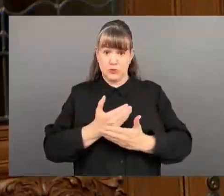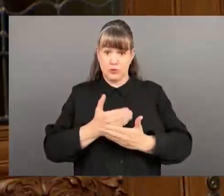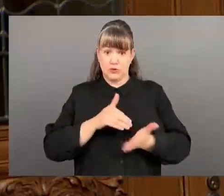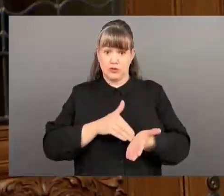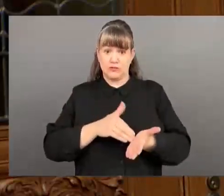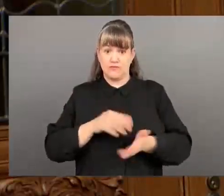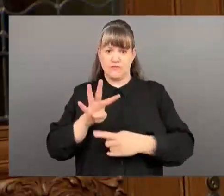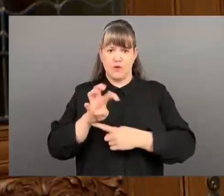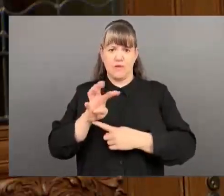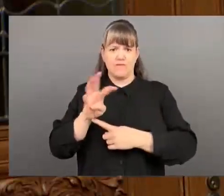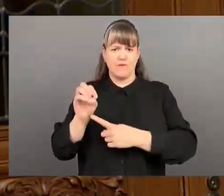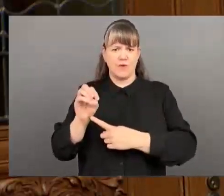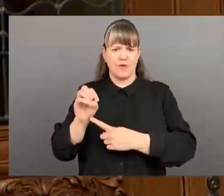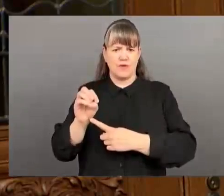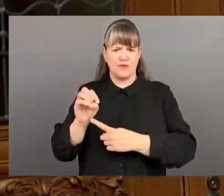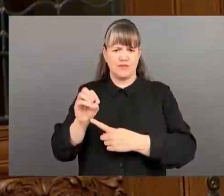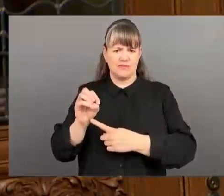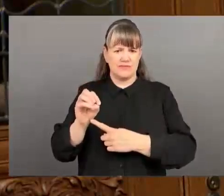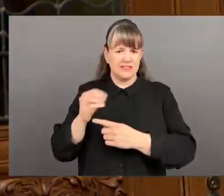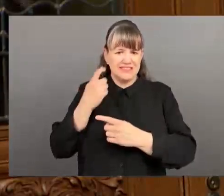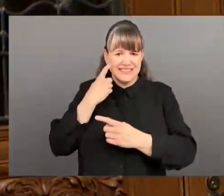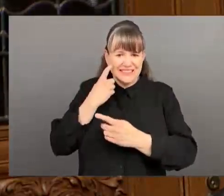Also, I'd like to say that unintended